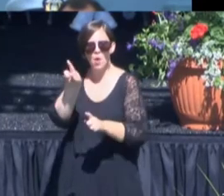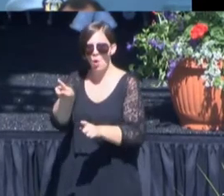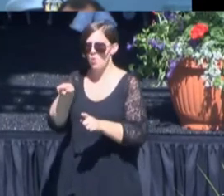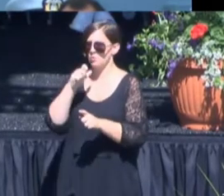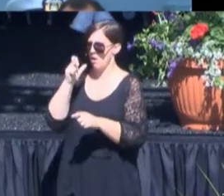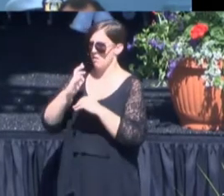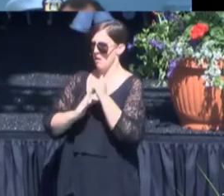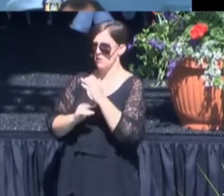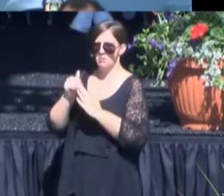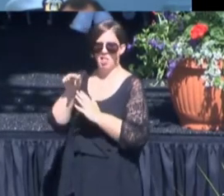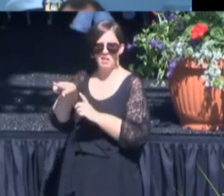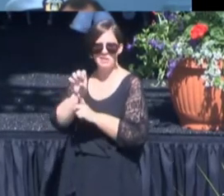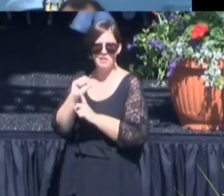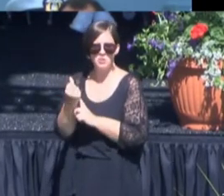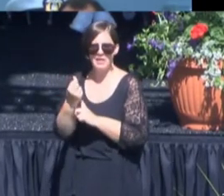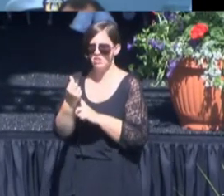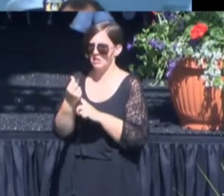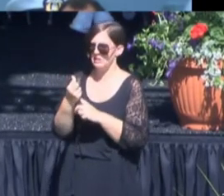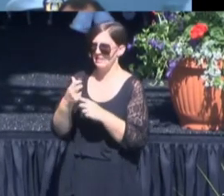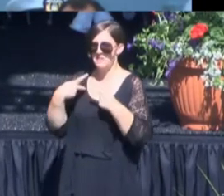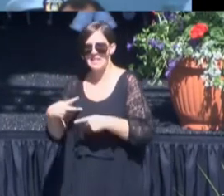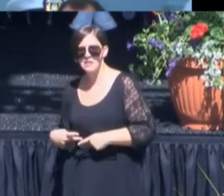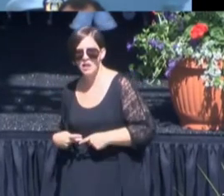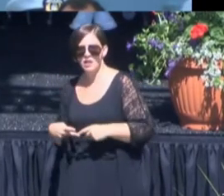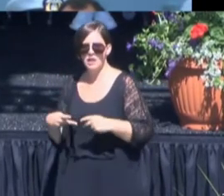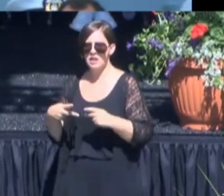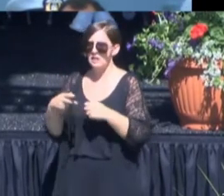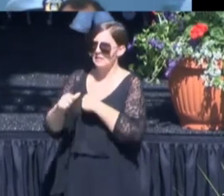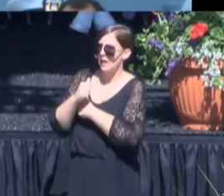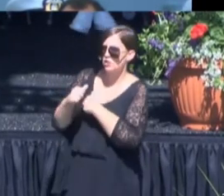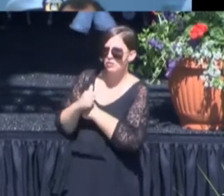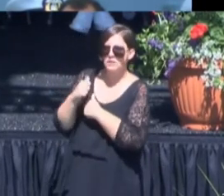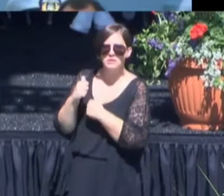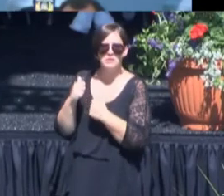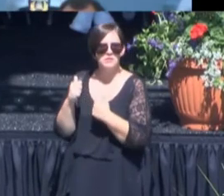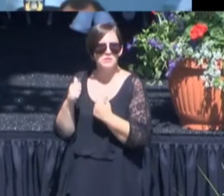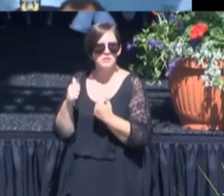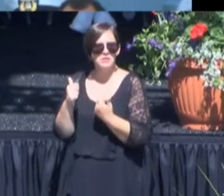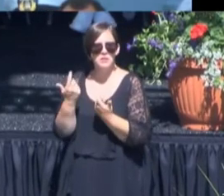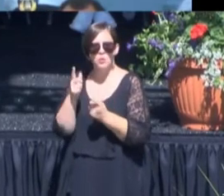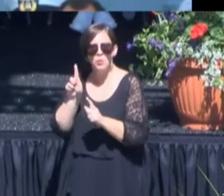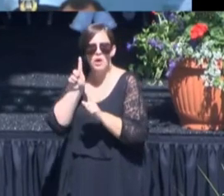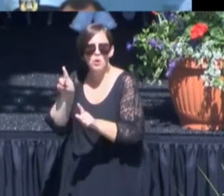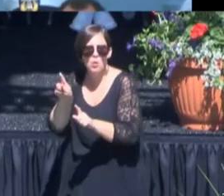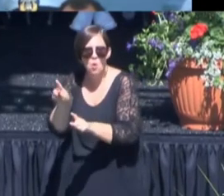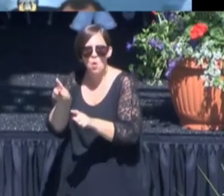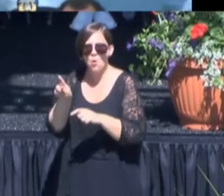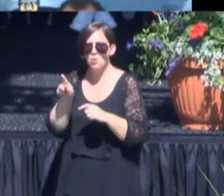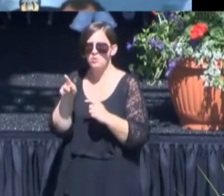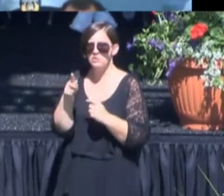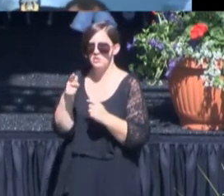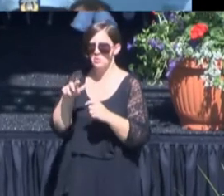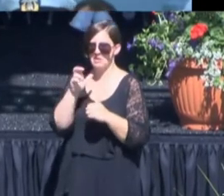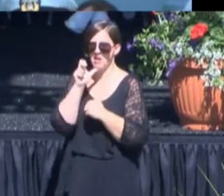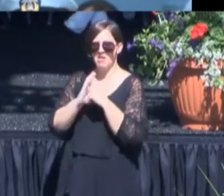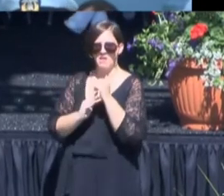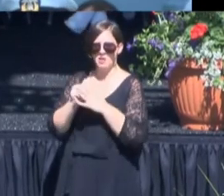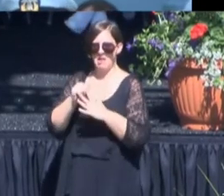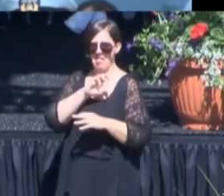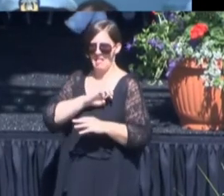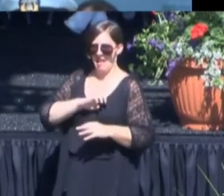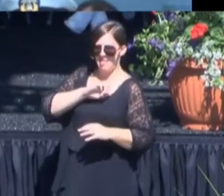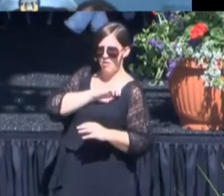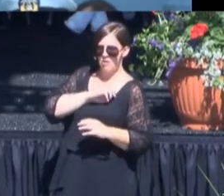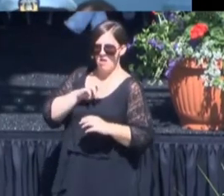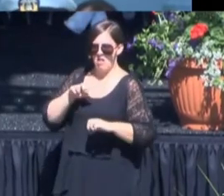uncomfortable situations, physically uncomfortable, even dangerous. You're going to go into very uncomfortable situations ethically.